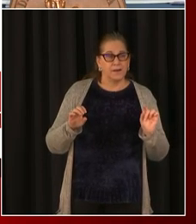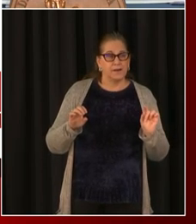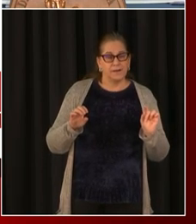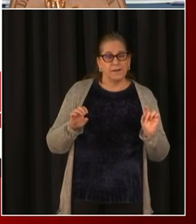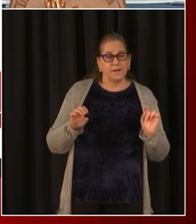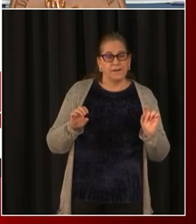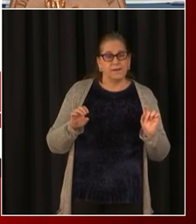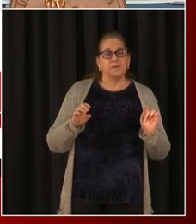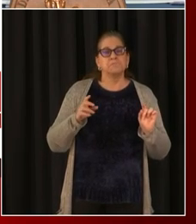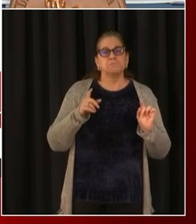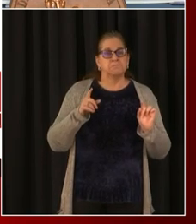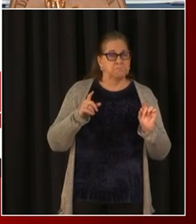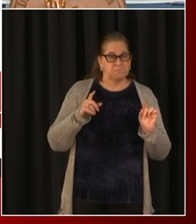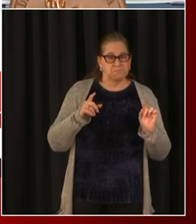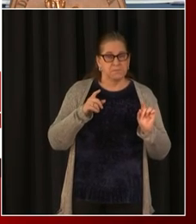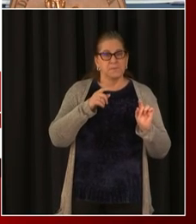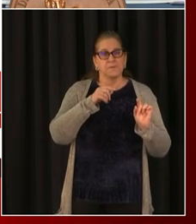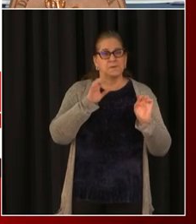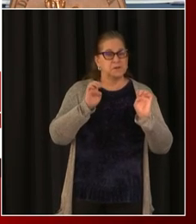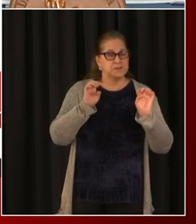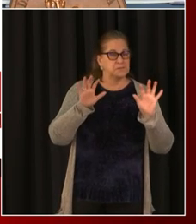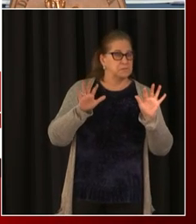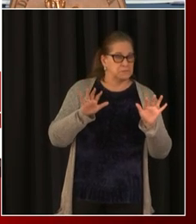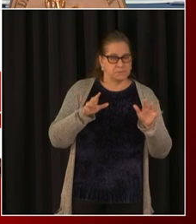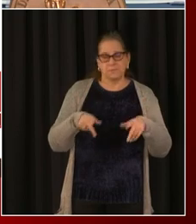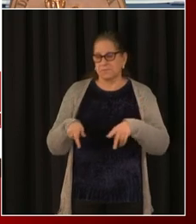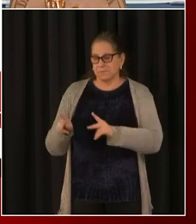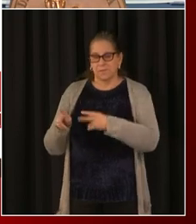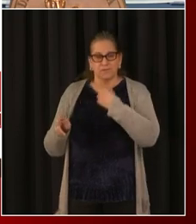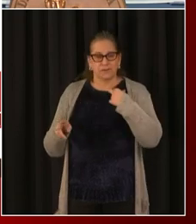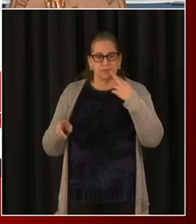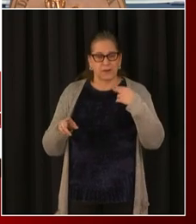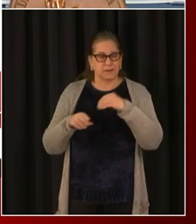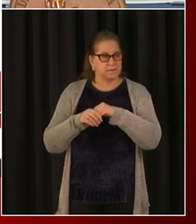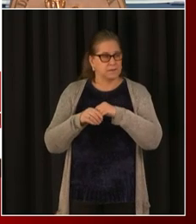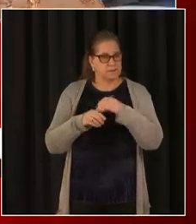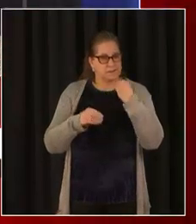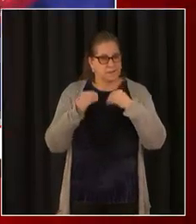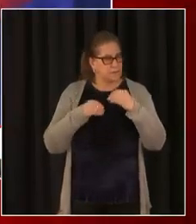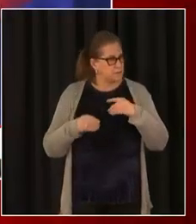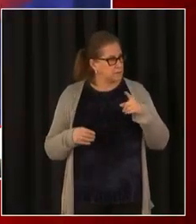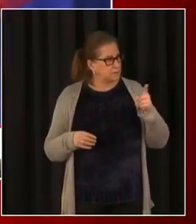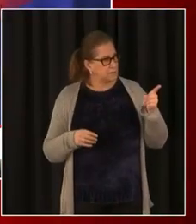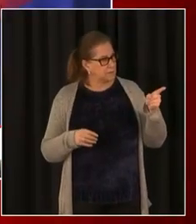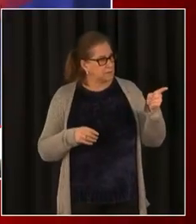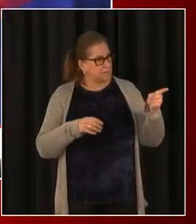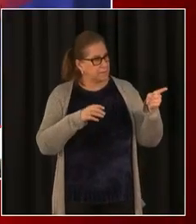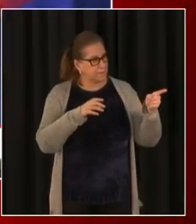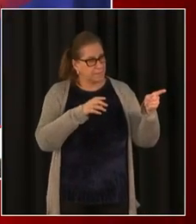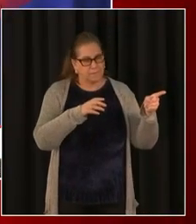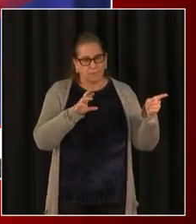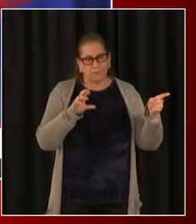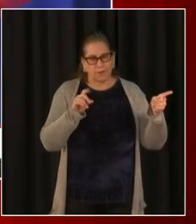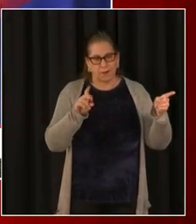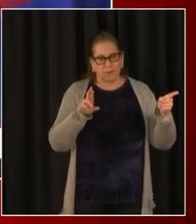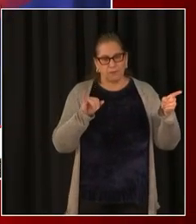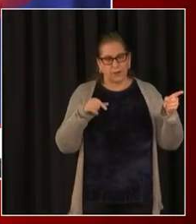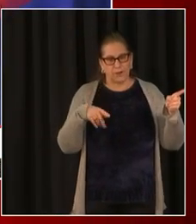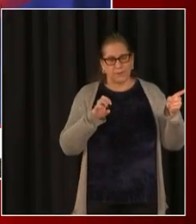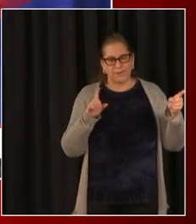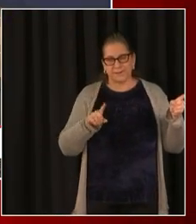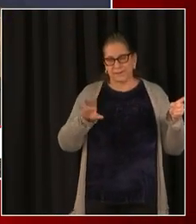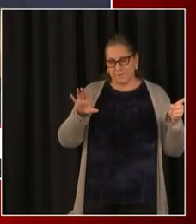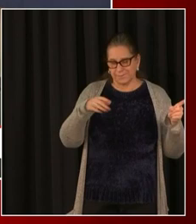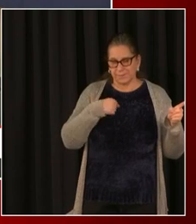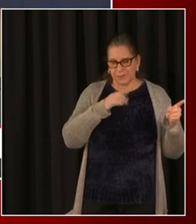that? Is that the public safety? The 24th. It goes beyond the Is that inauguration. right, Chris? Yes, but yes,